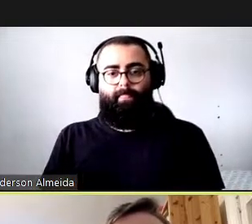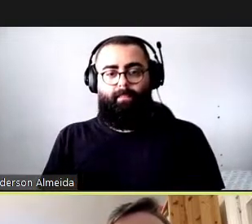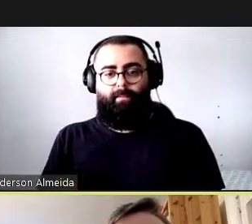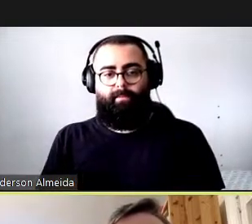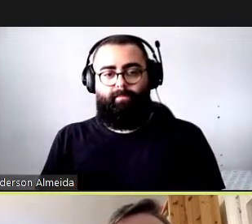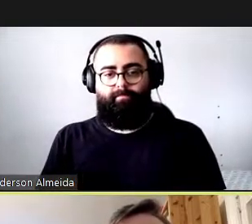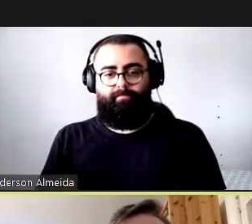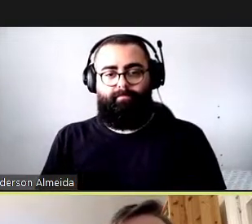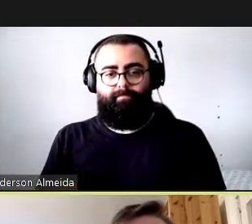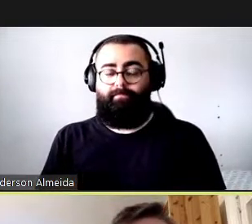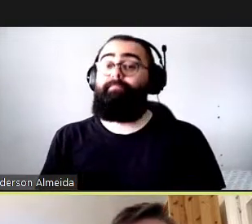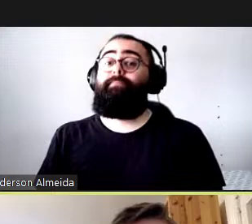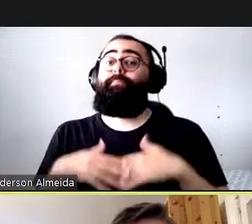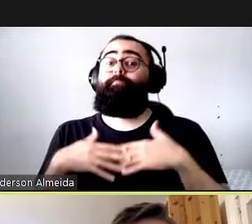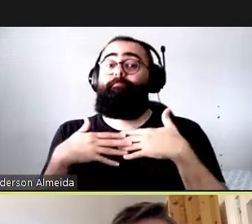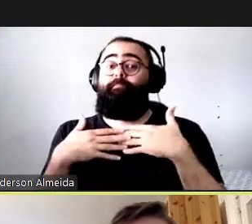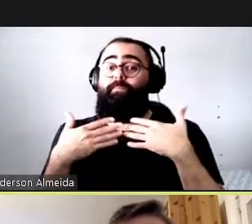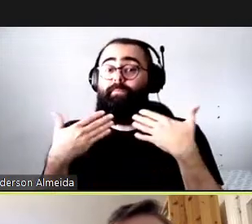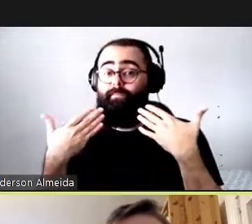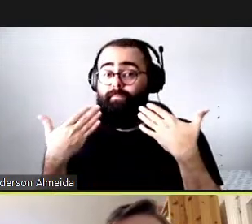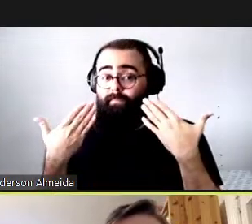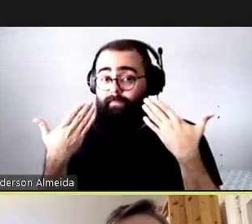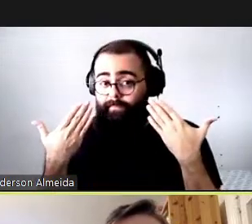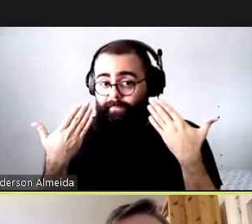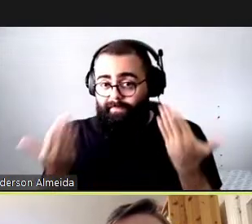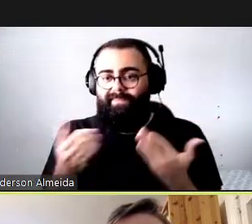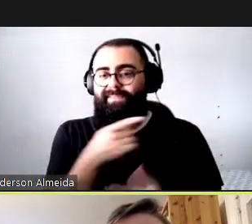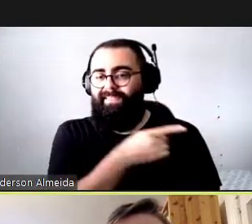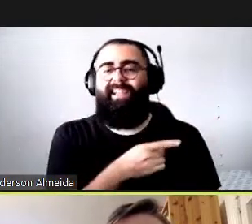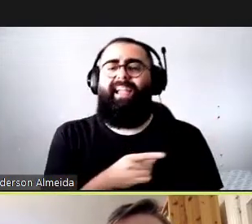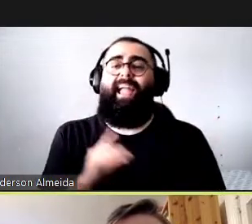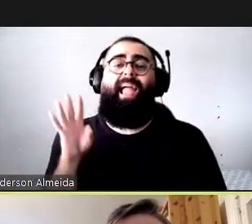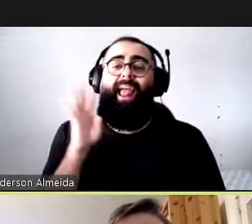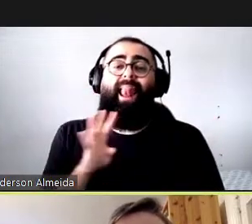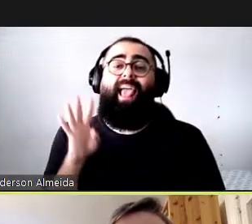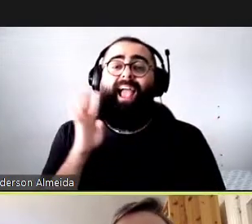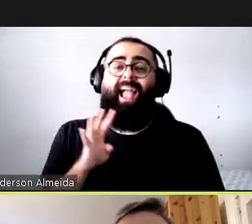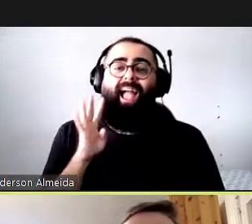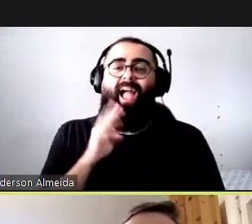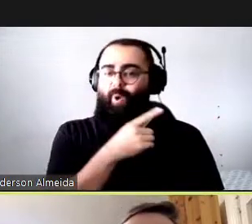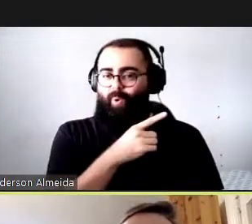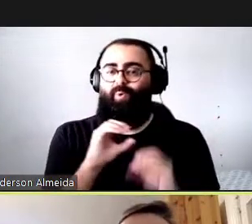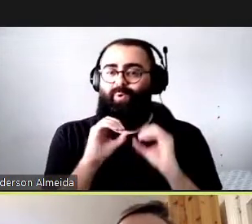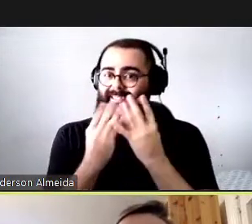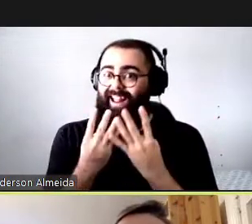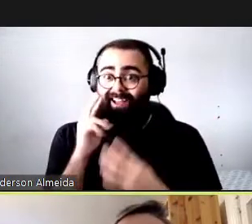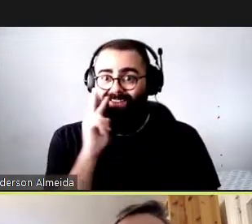Now, here is the fancy slide that I was referring to before,